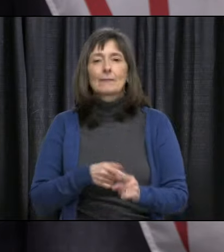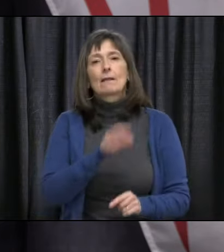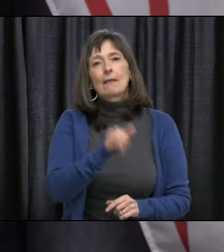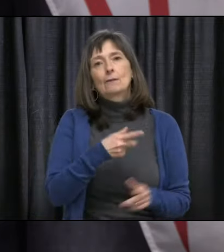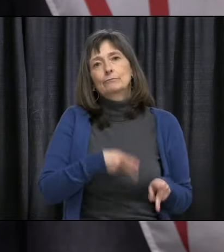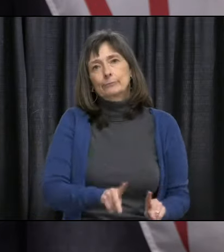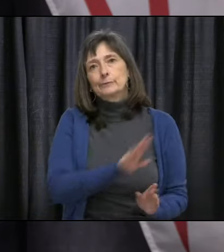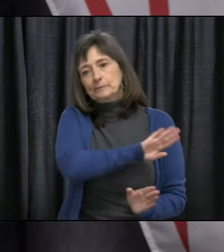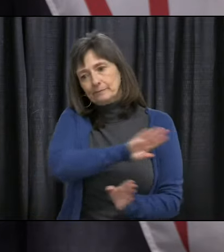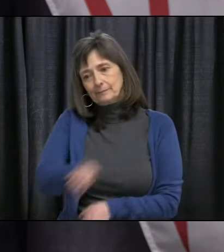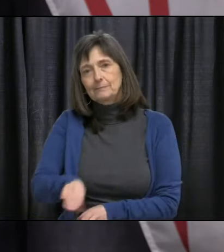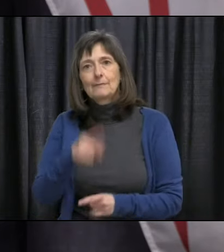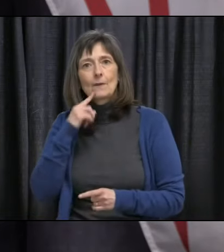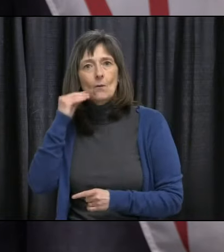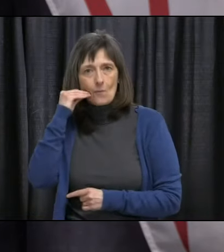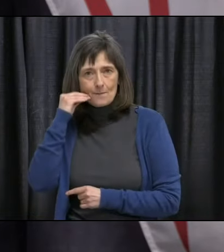exemption.